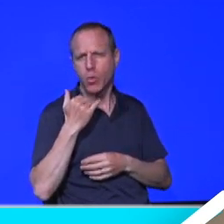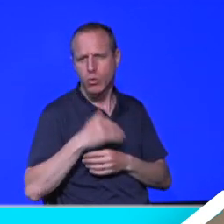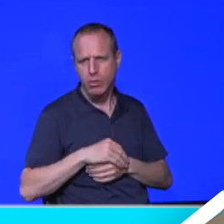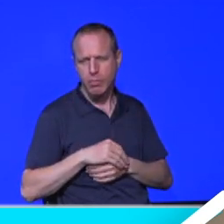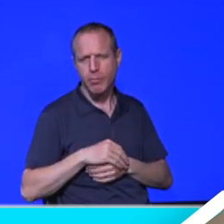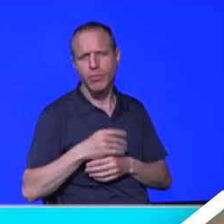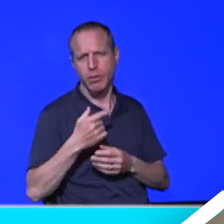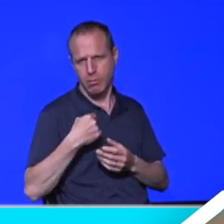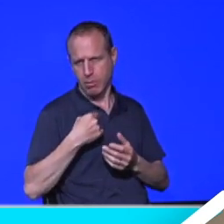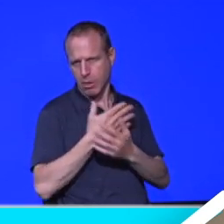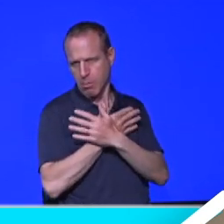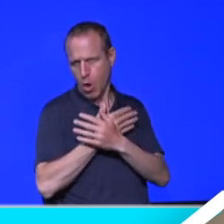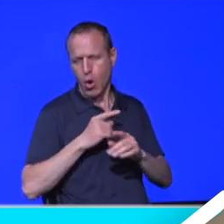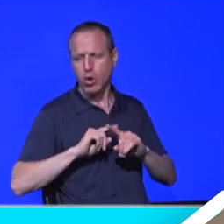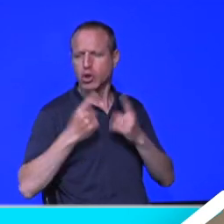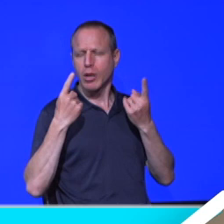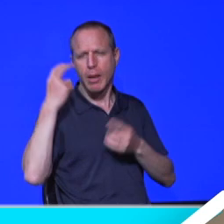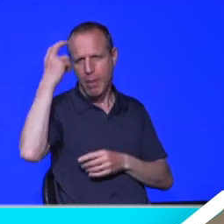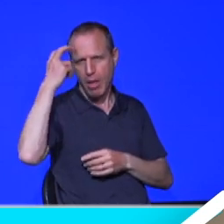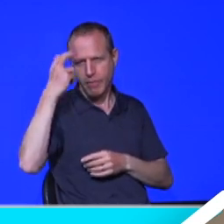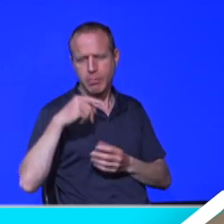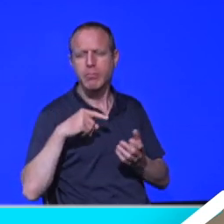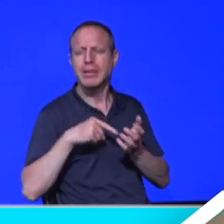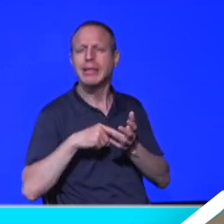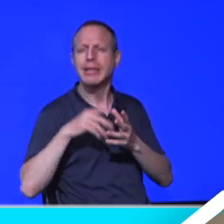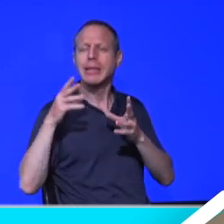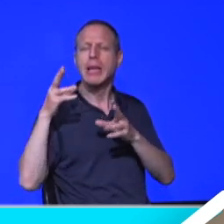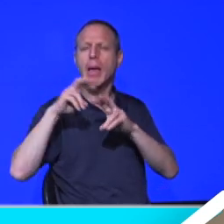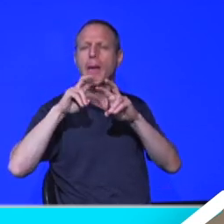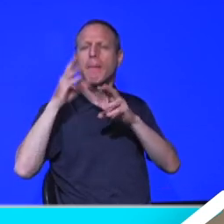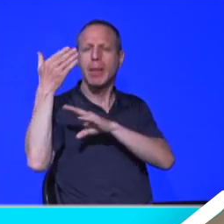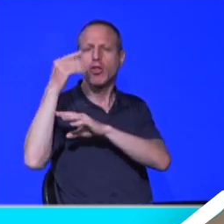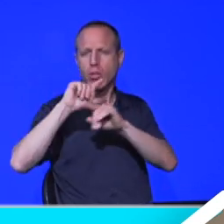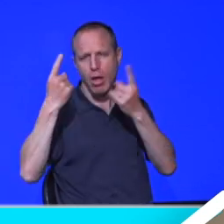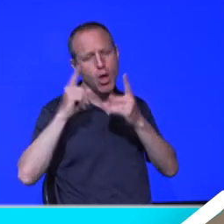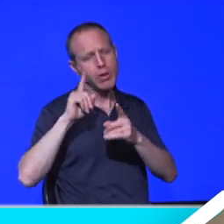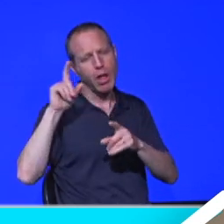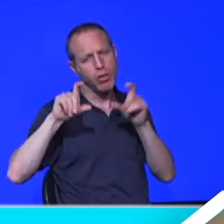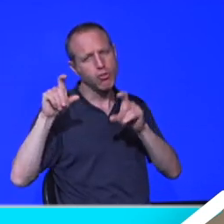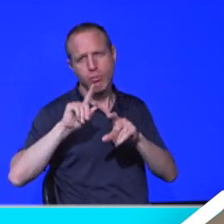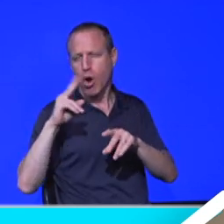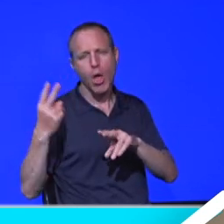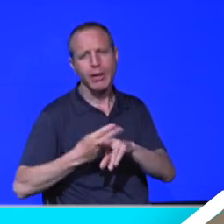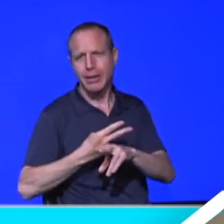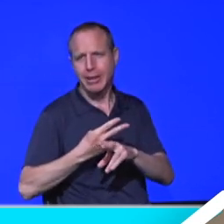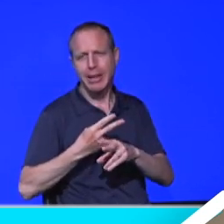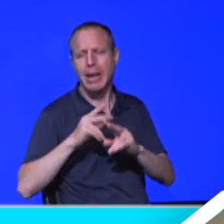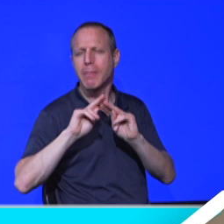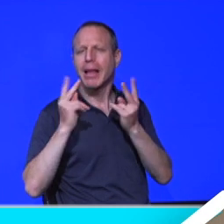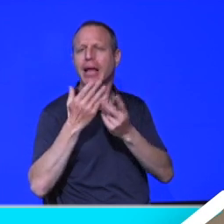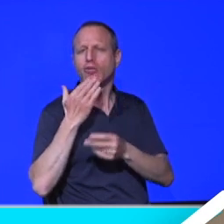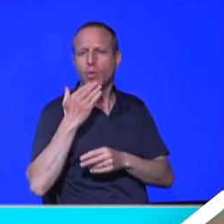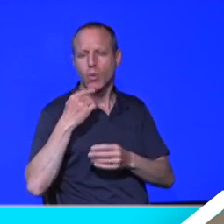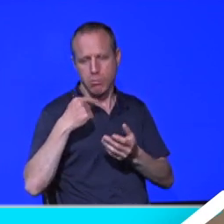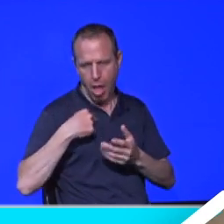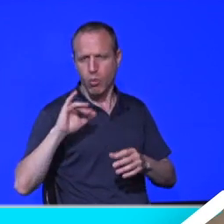as Moroccan, I'm different than other Arabs, because in other countries, some people, they are not used to the Jewish community. We are, because in